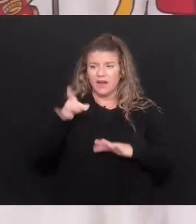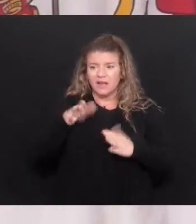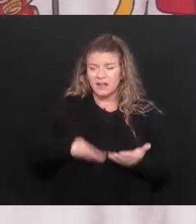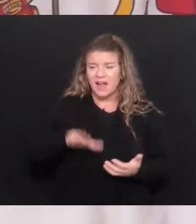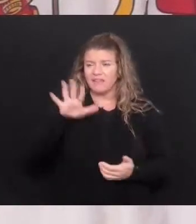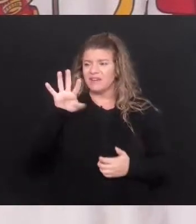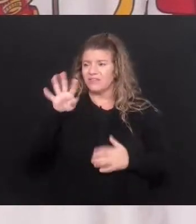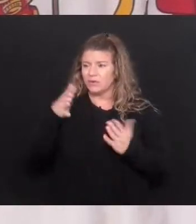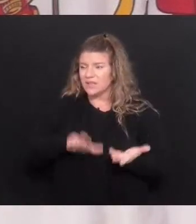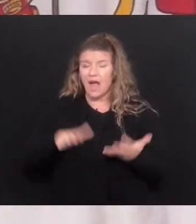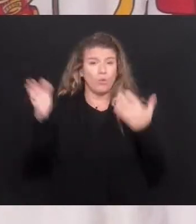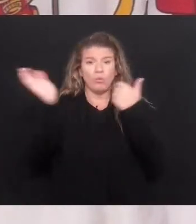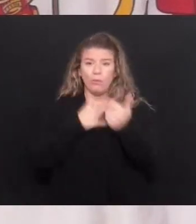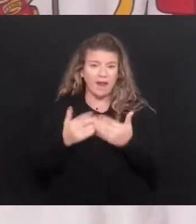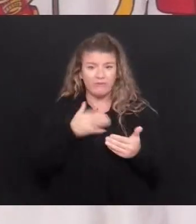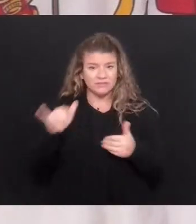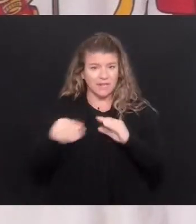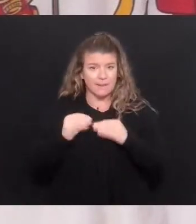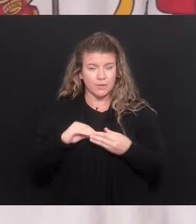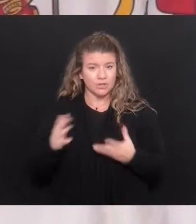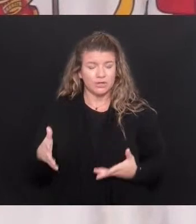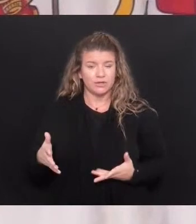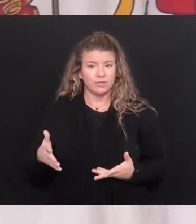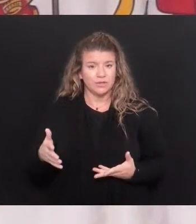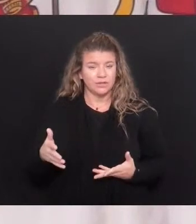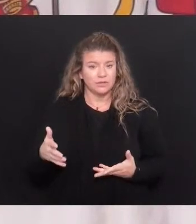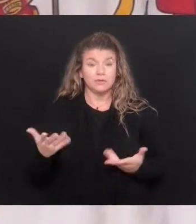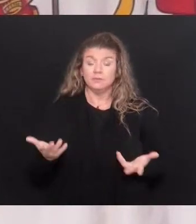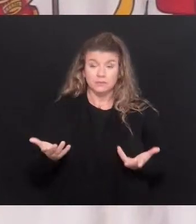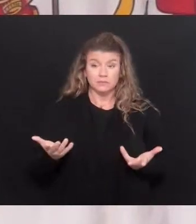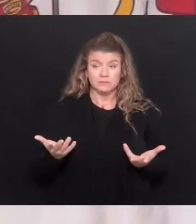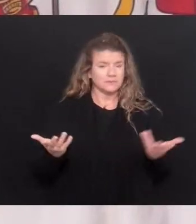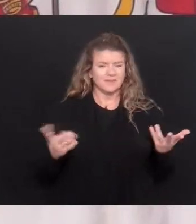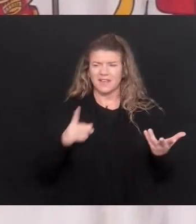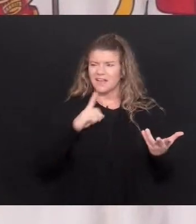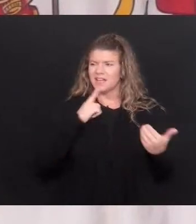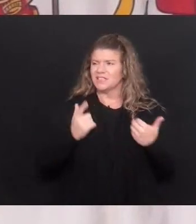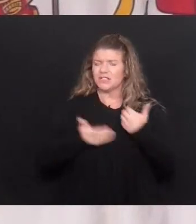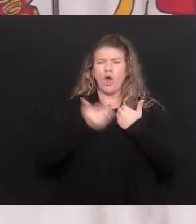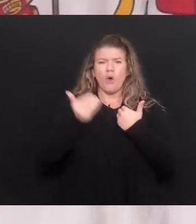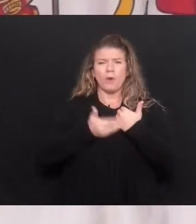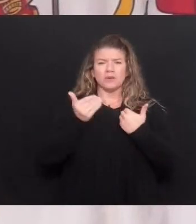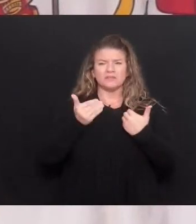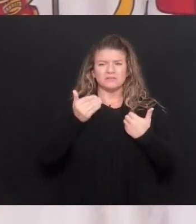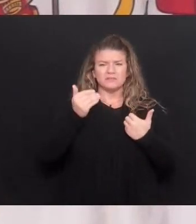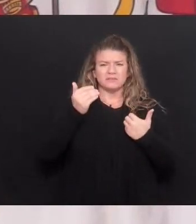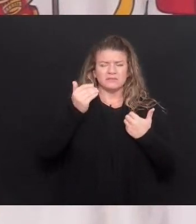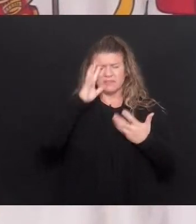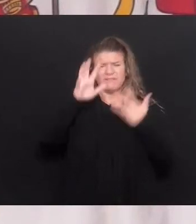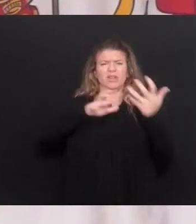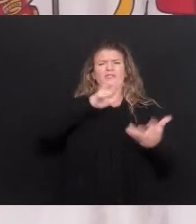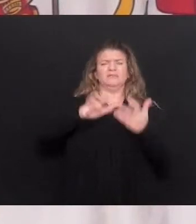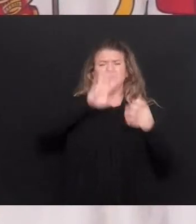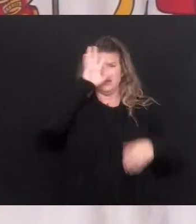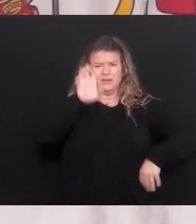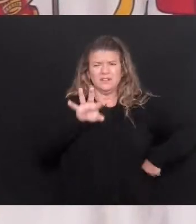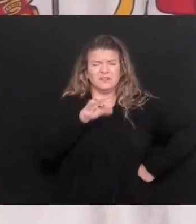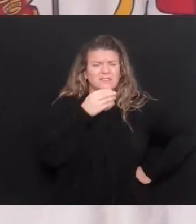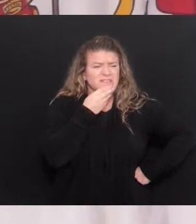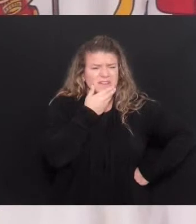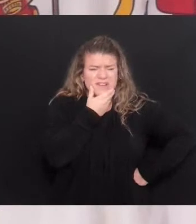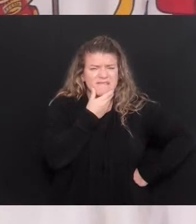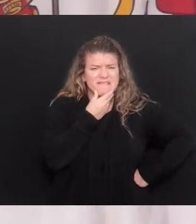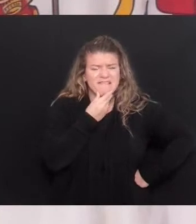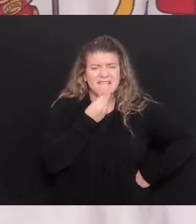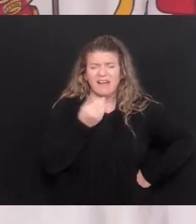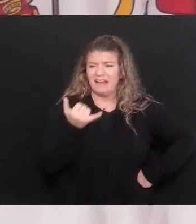54 died, whatever it may be. You know, you're almost bewildered, and you almost feel like now we're